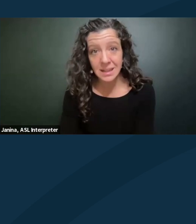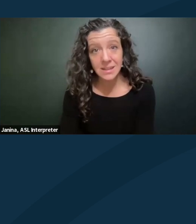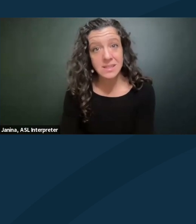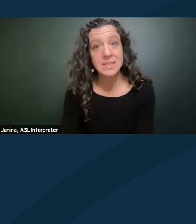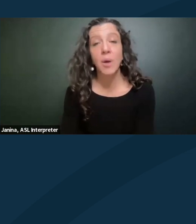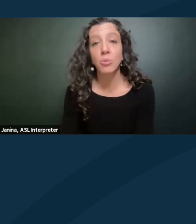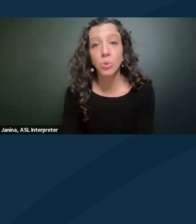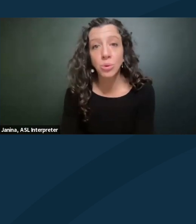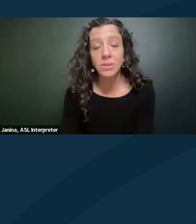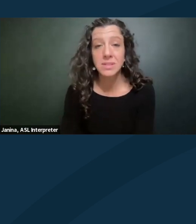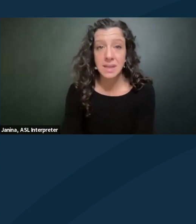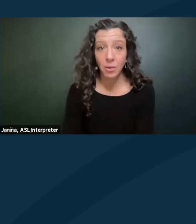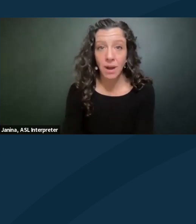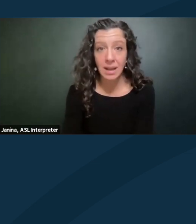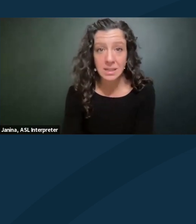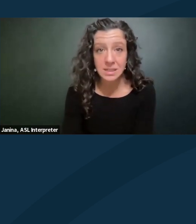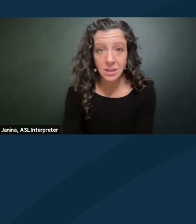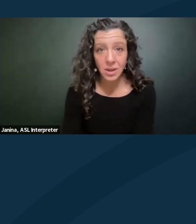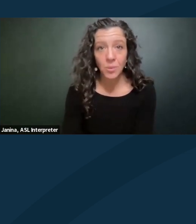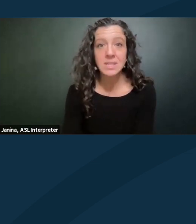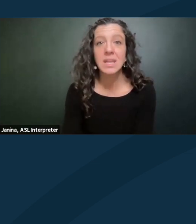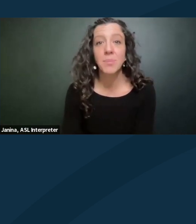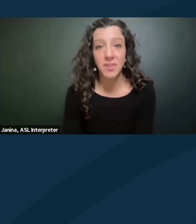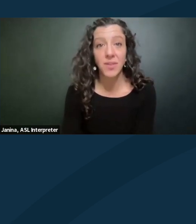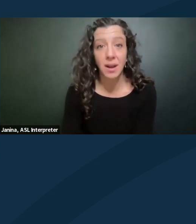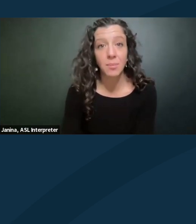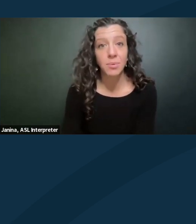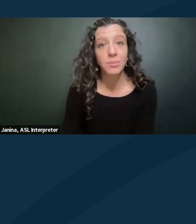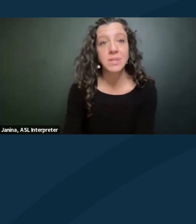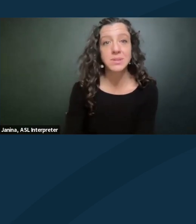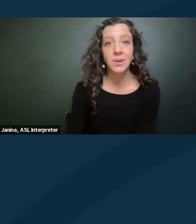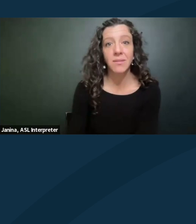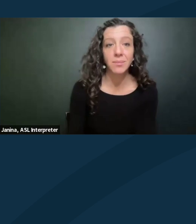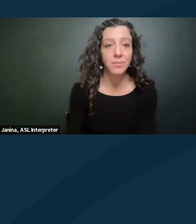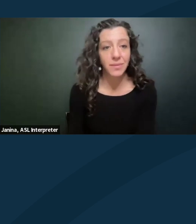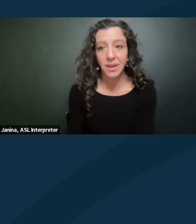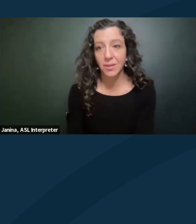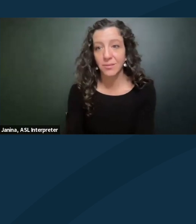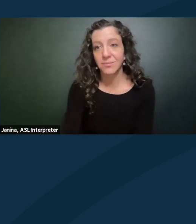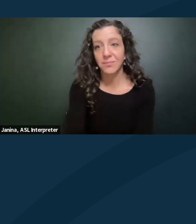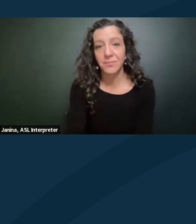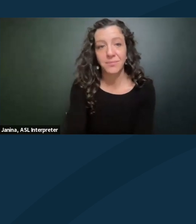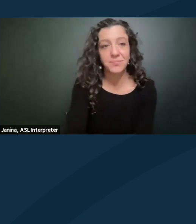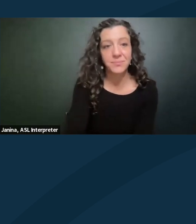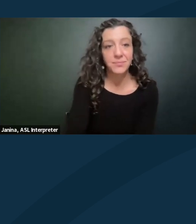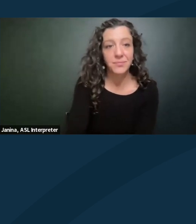Allison said, this is our rule, this is our right. We need to keep this fight up. Please don't give up. Thank you.